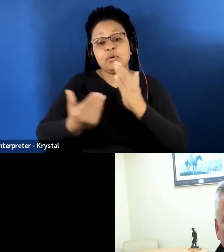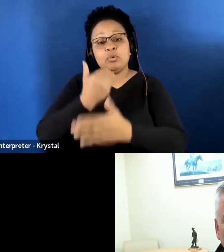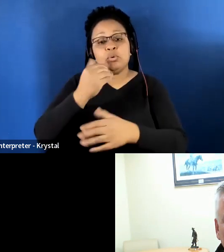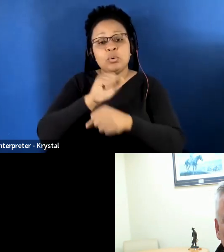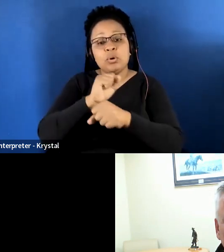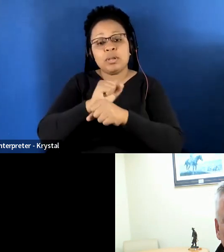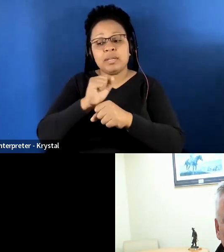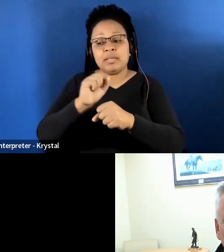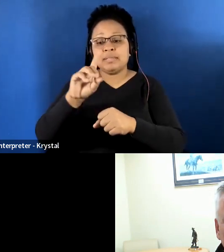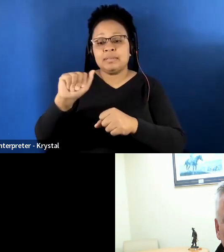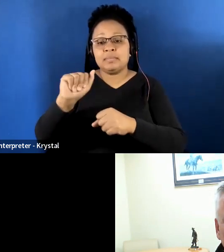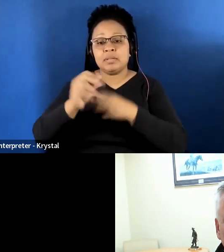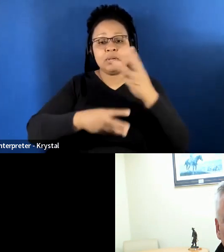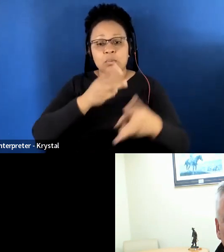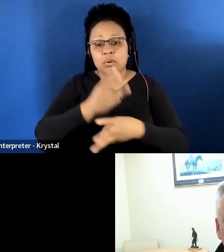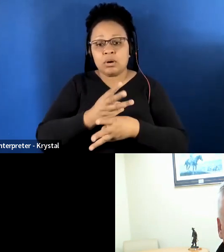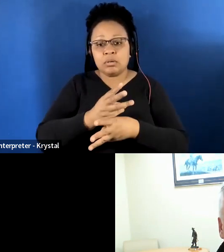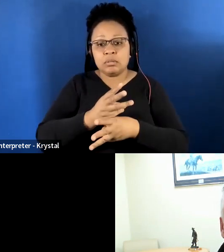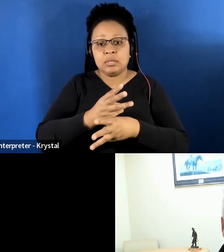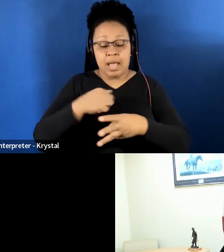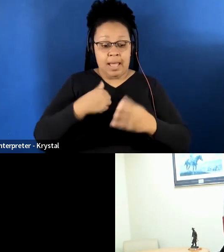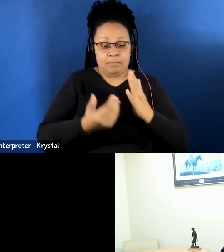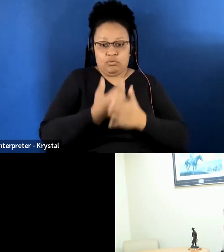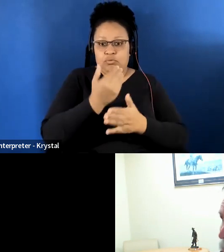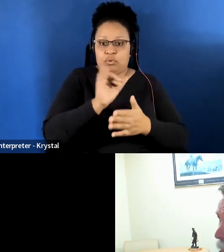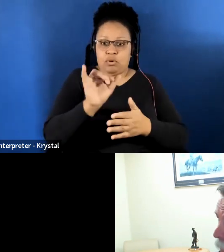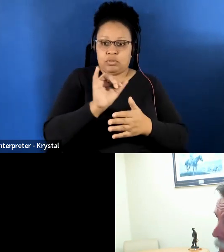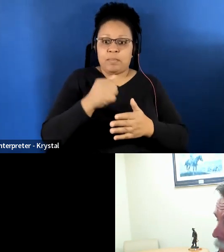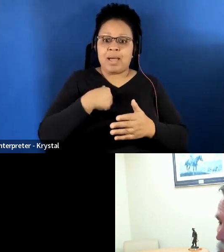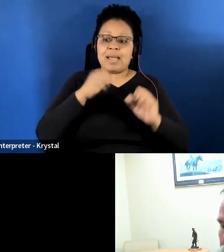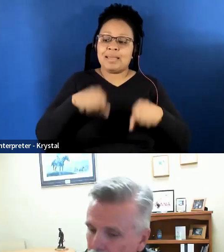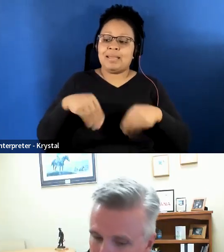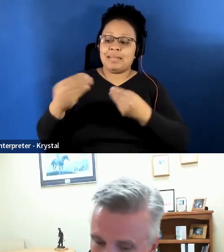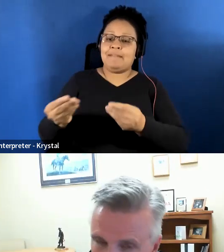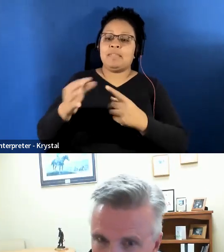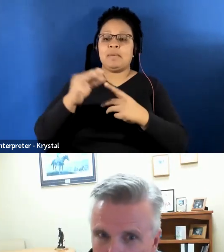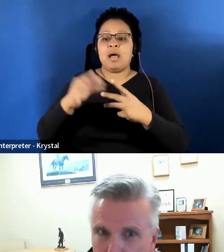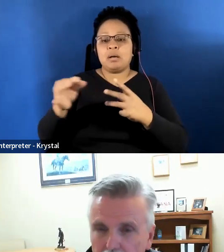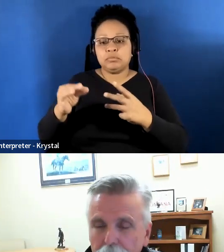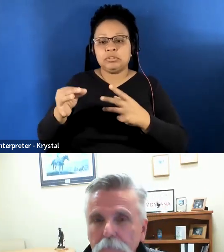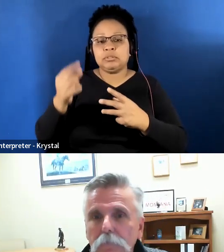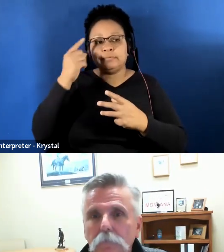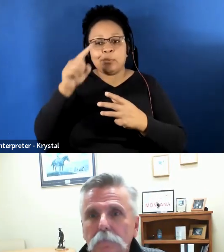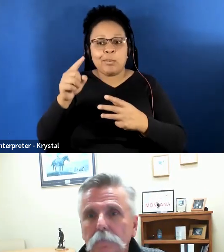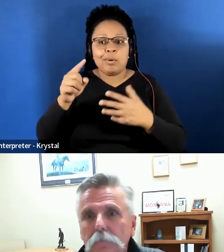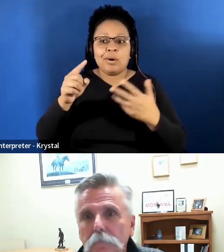so I'm newer myself, but I can at least give them an option to